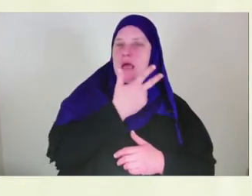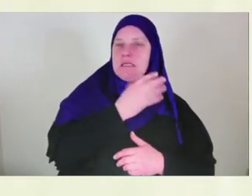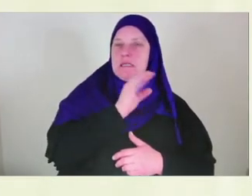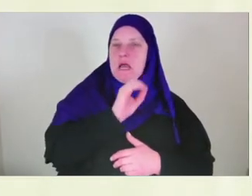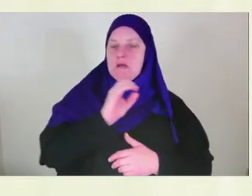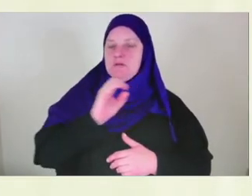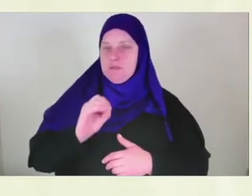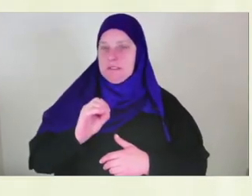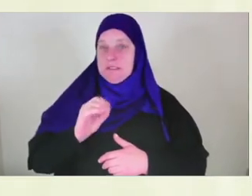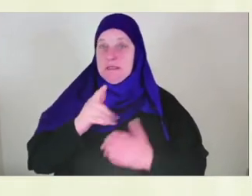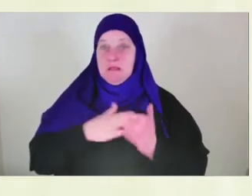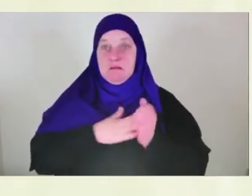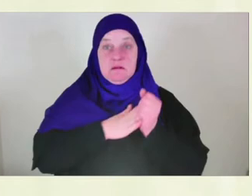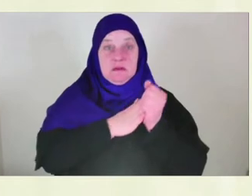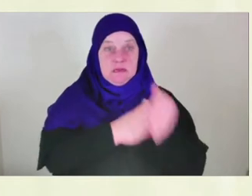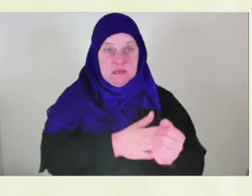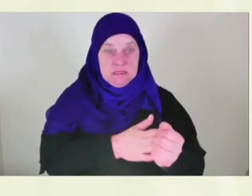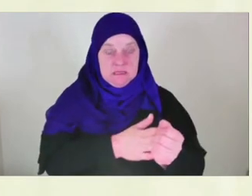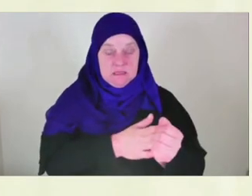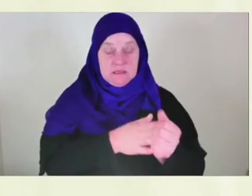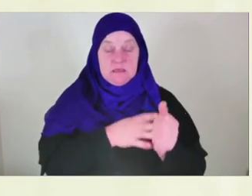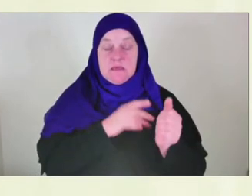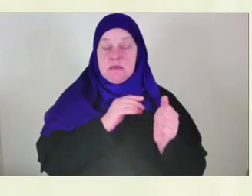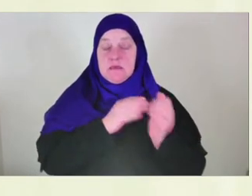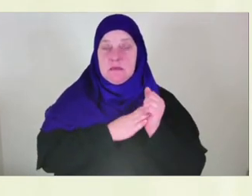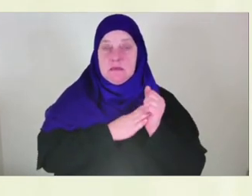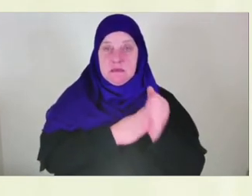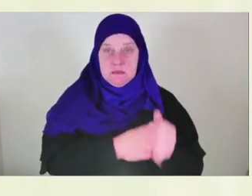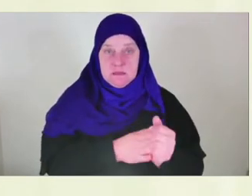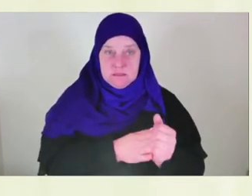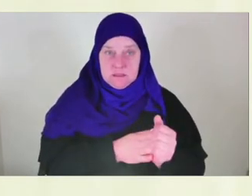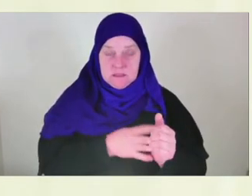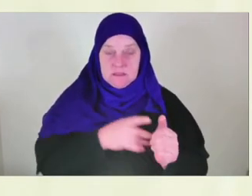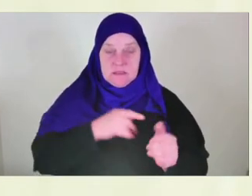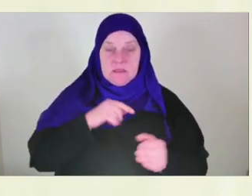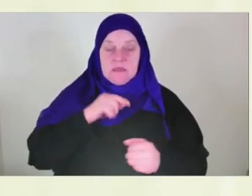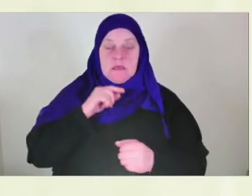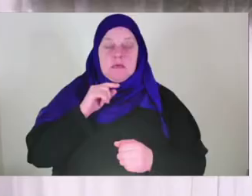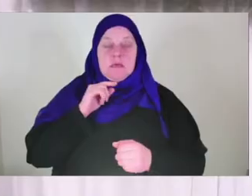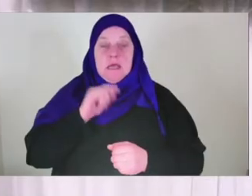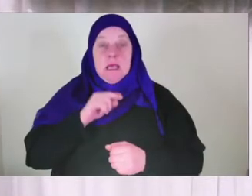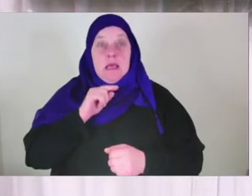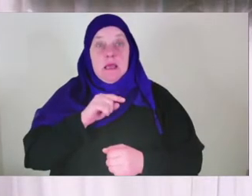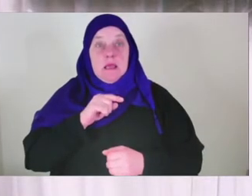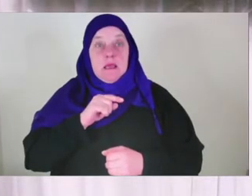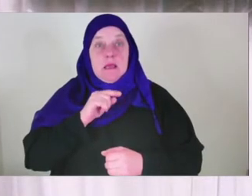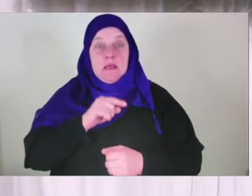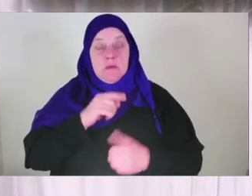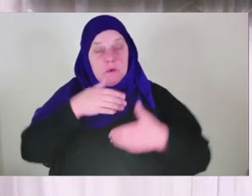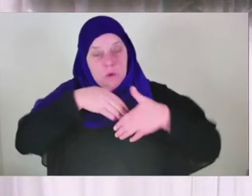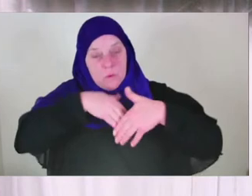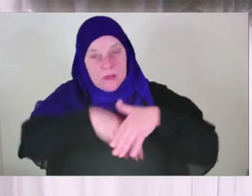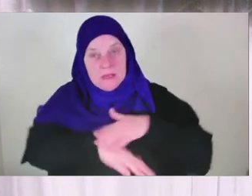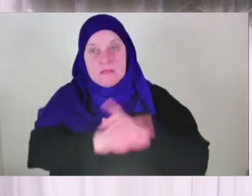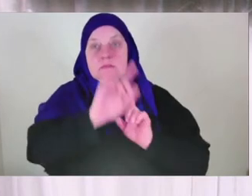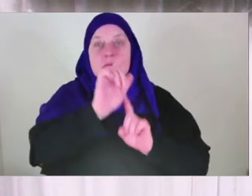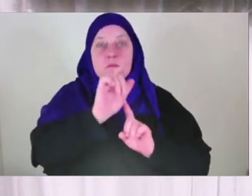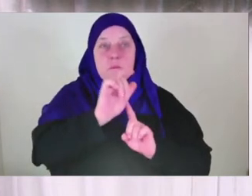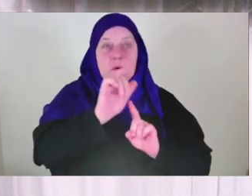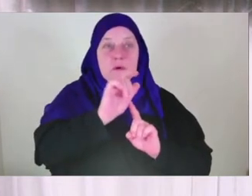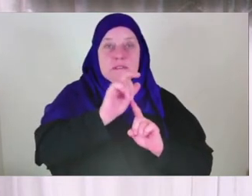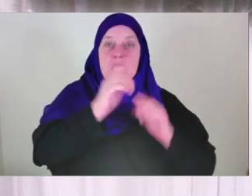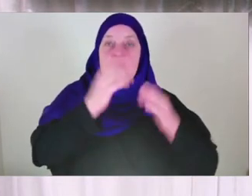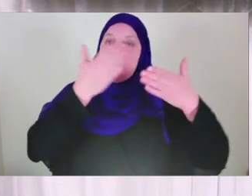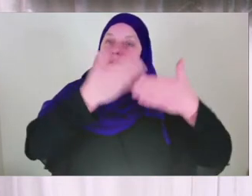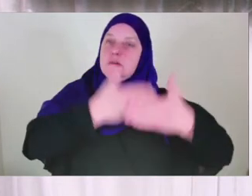shrine of Imam Hussein alayhi salam, because they used to close it at night, and he'd ask to be there by himself. And one day the keeper of the shrine